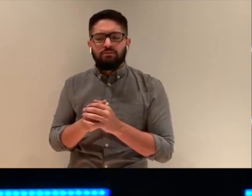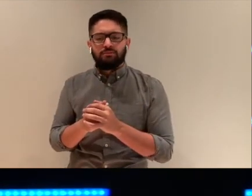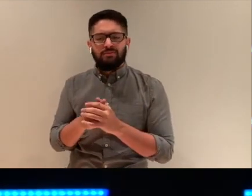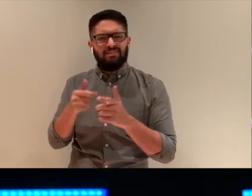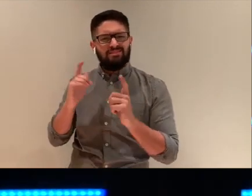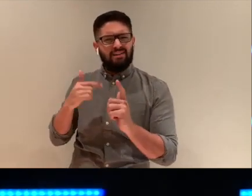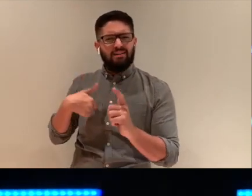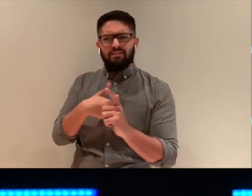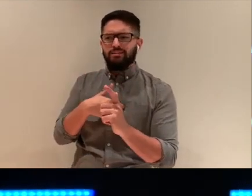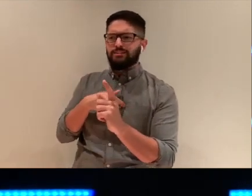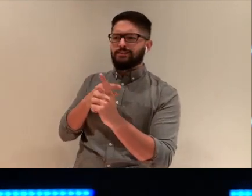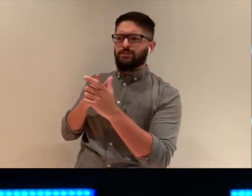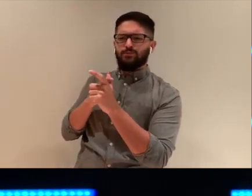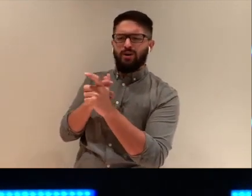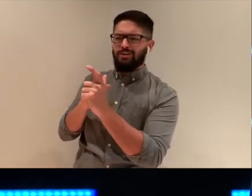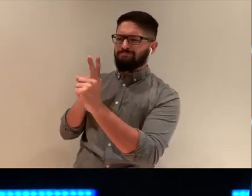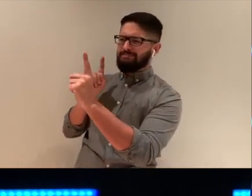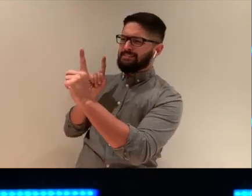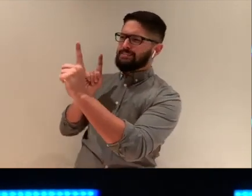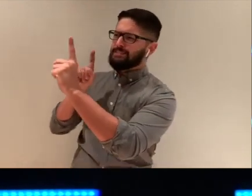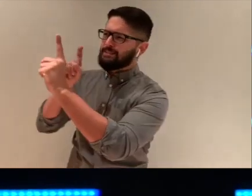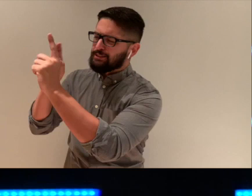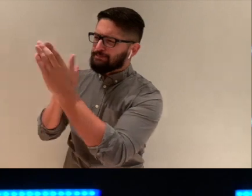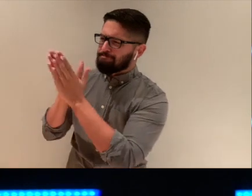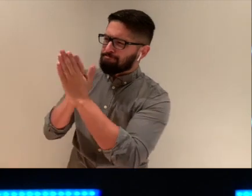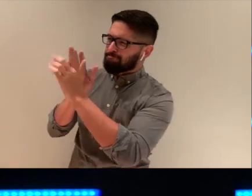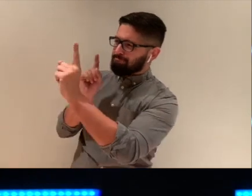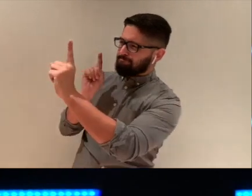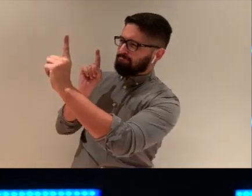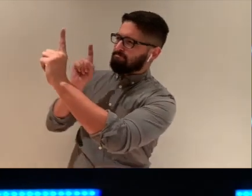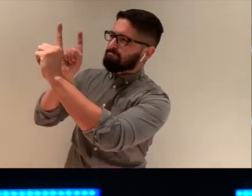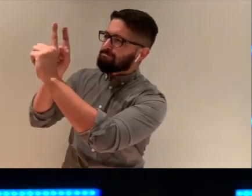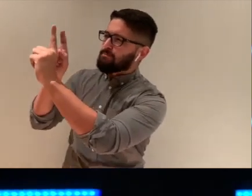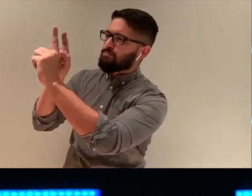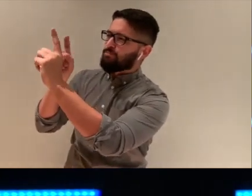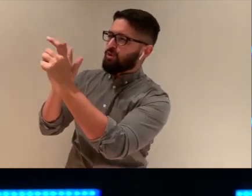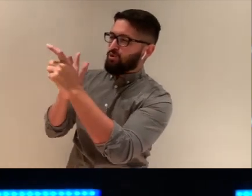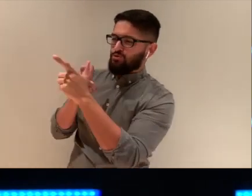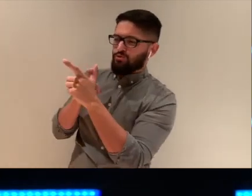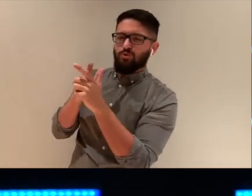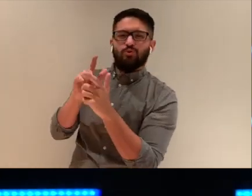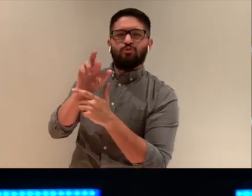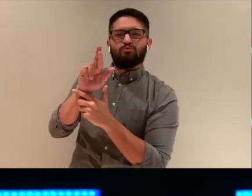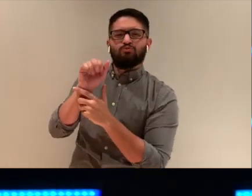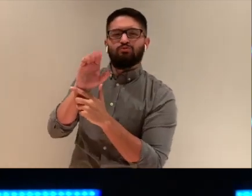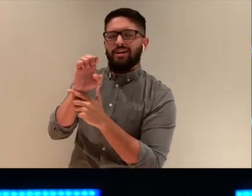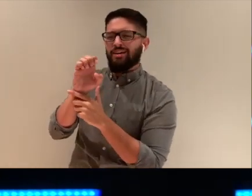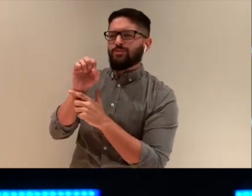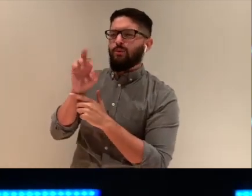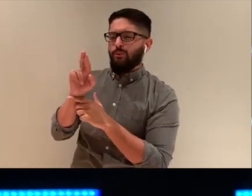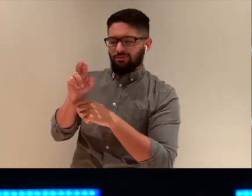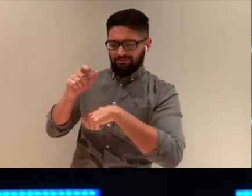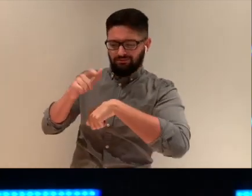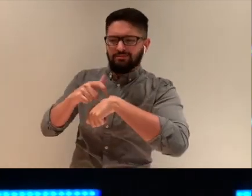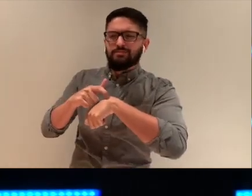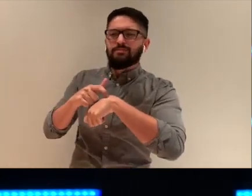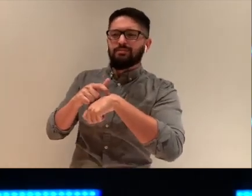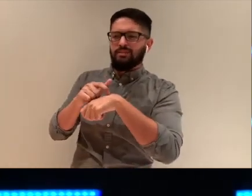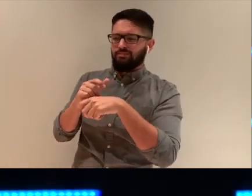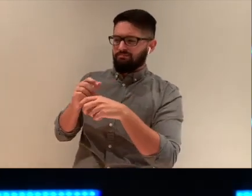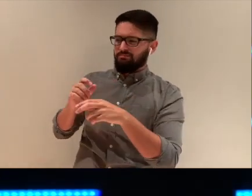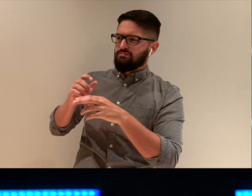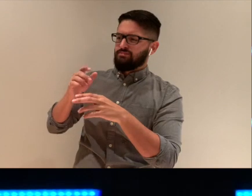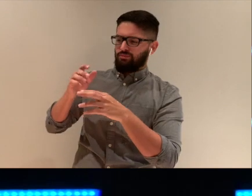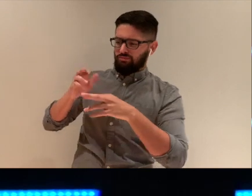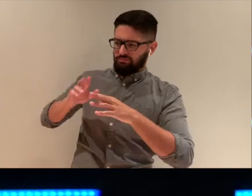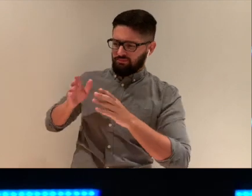It says, "And let us run with perseverance the race or the season that is